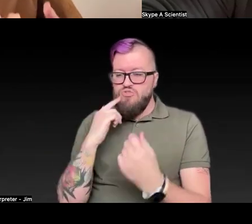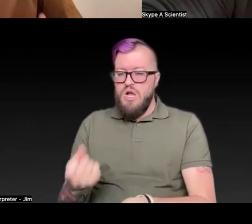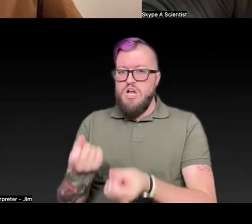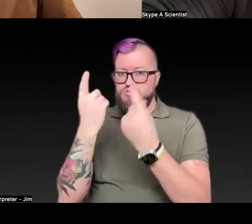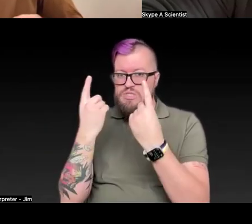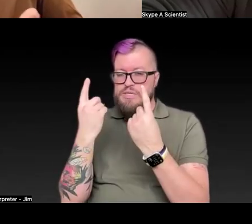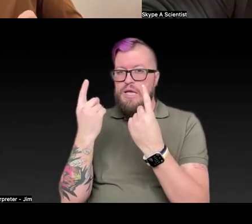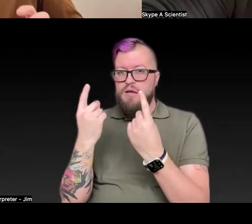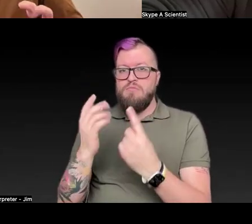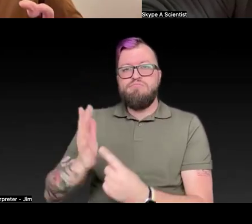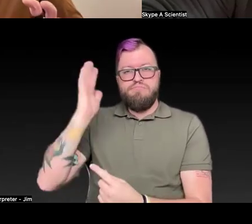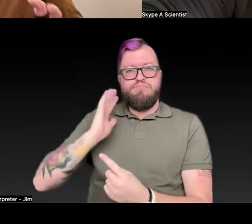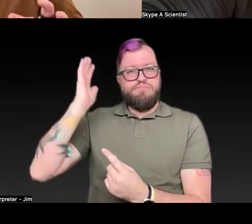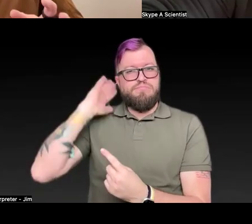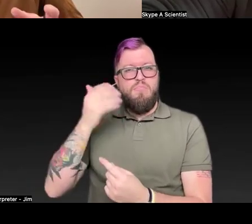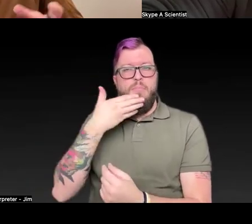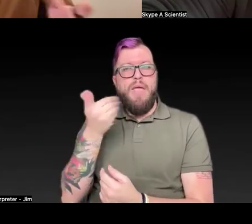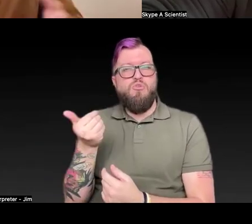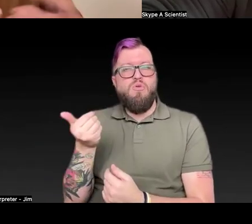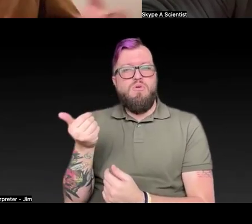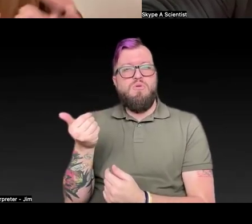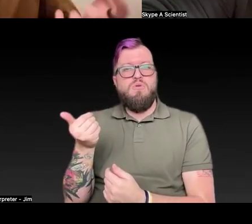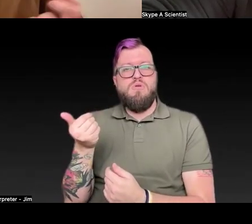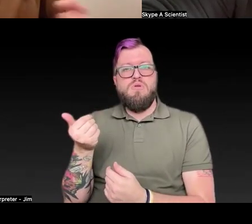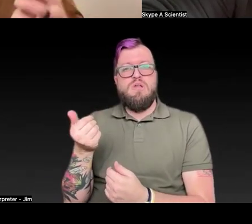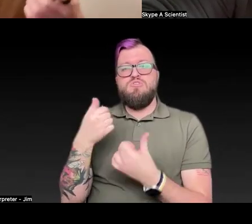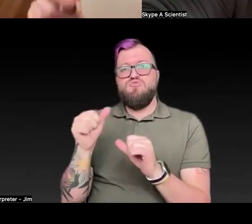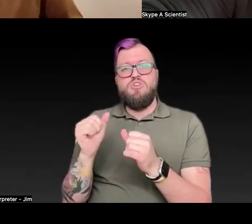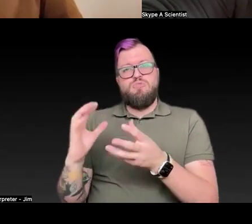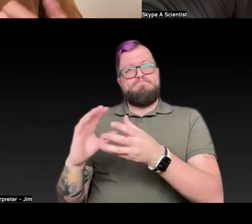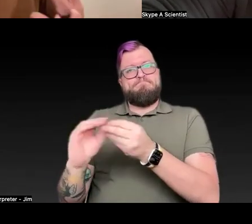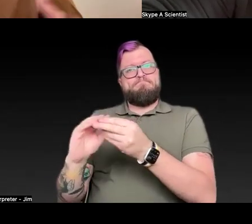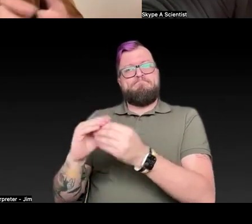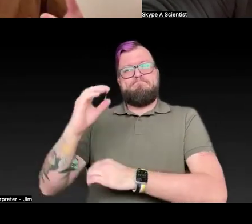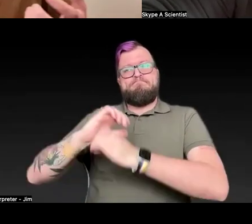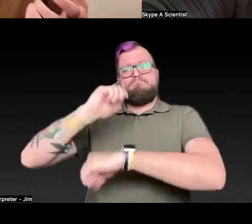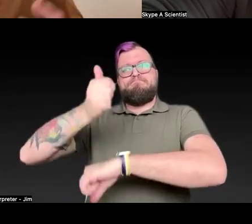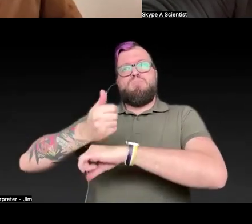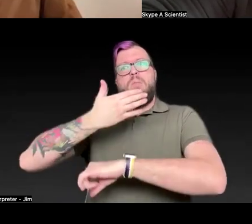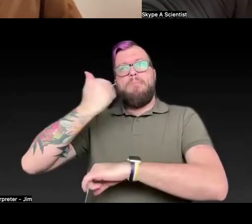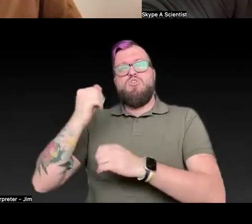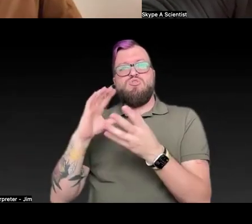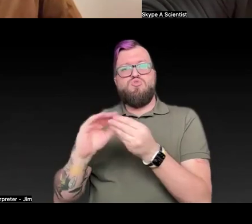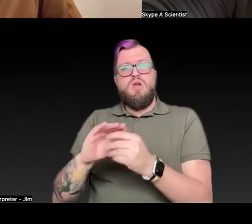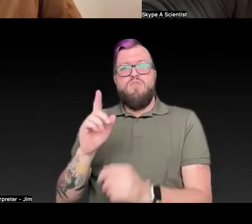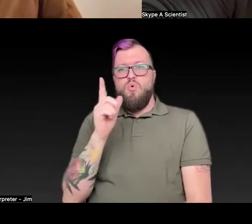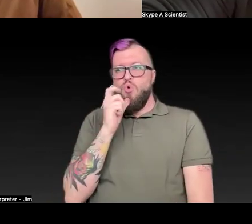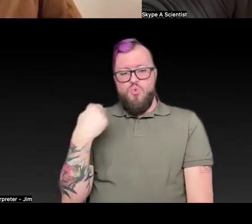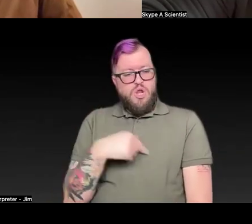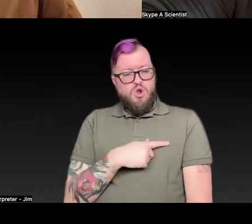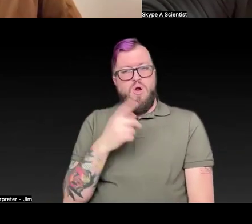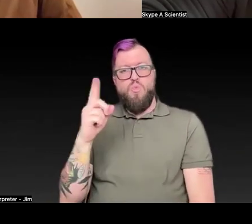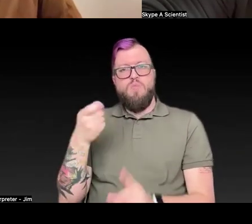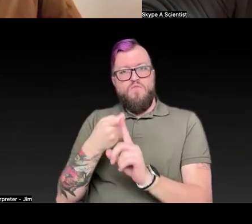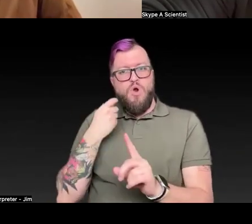the past better and like build a better story about who we are and where we've come from. So